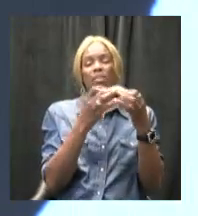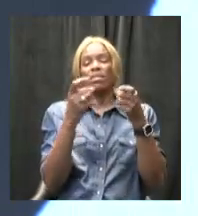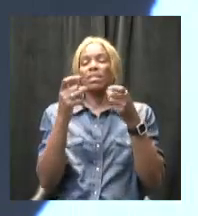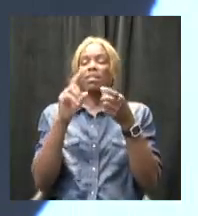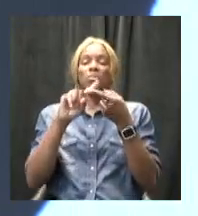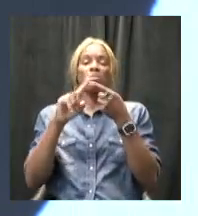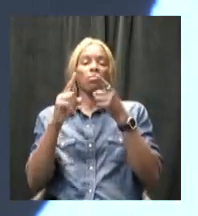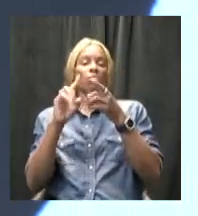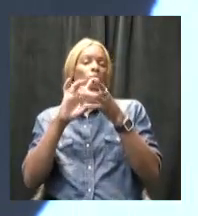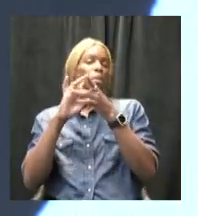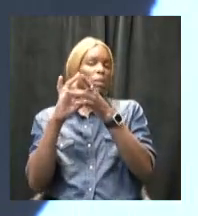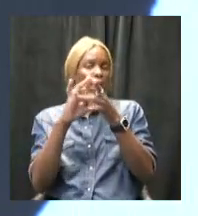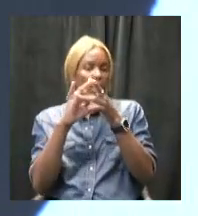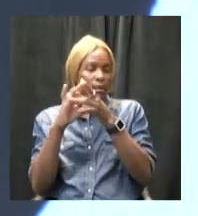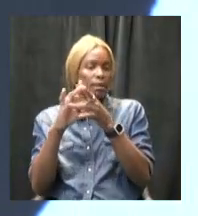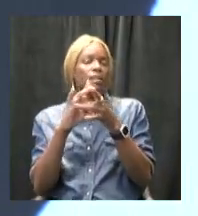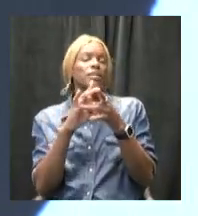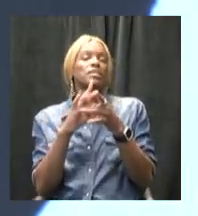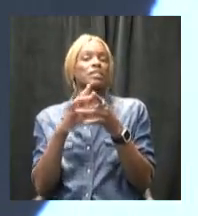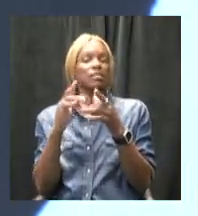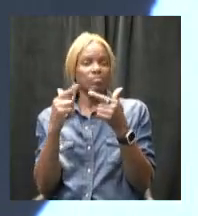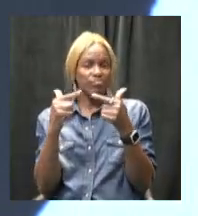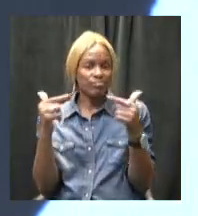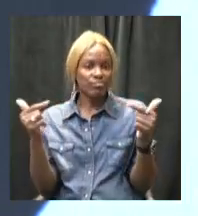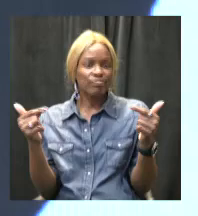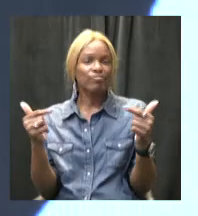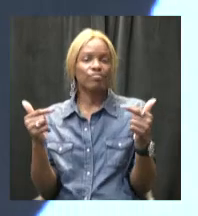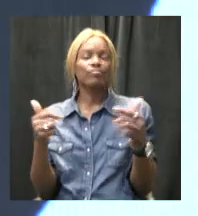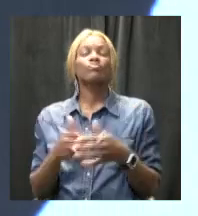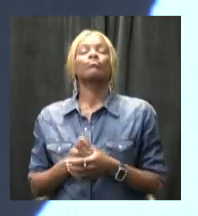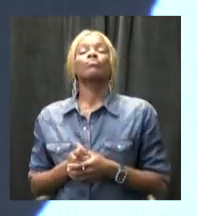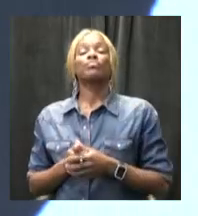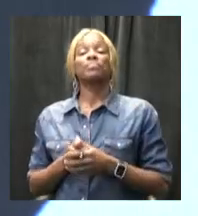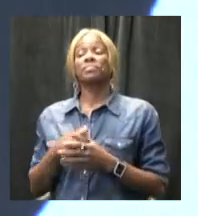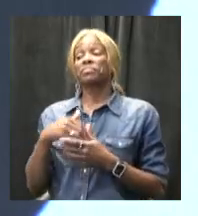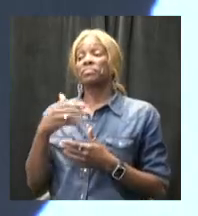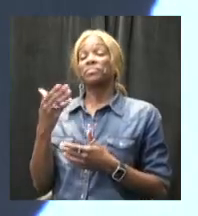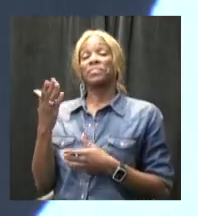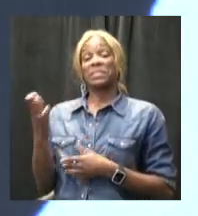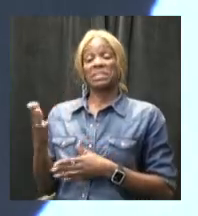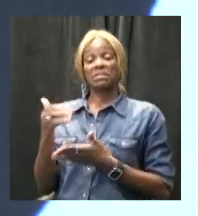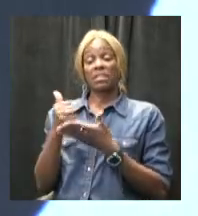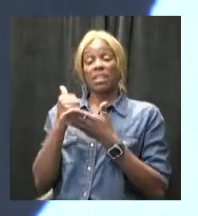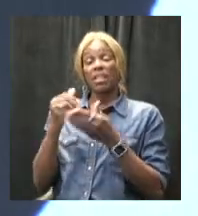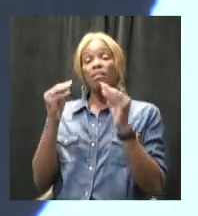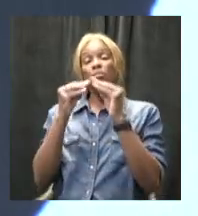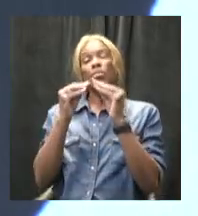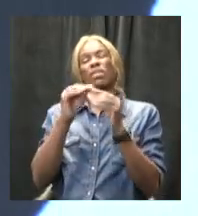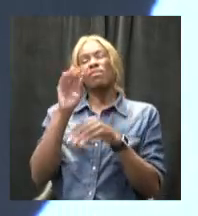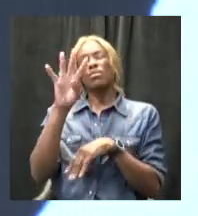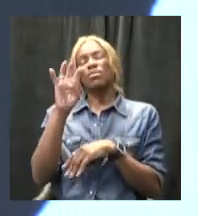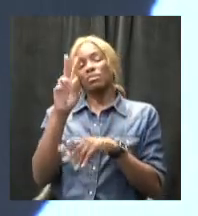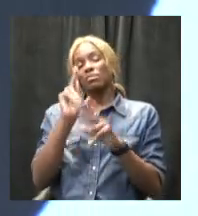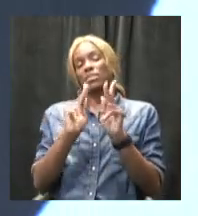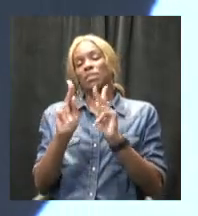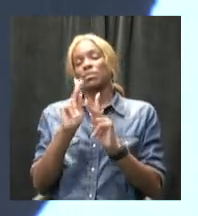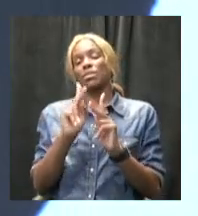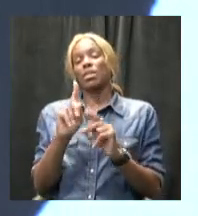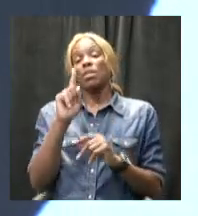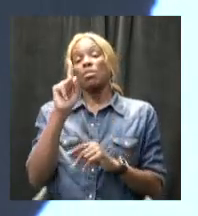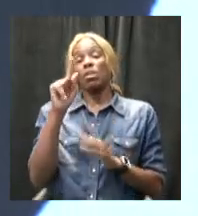year, with their partnership with grants they've received, they've been able to help over 400 people with